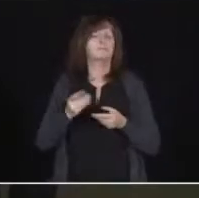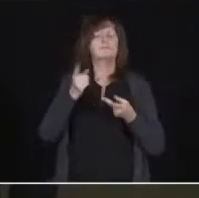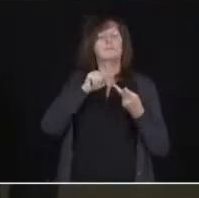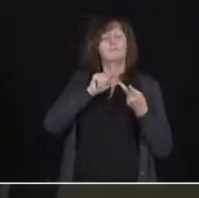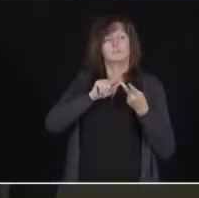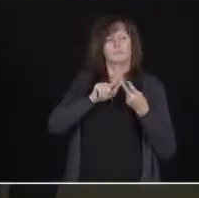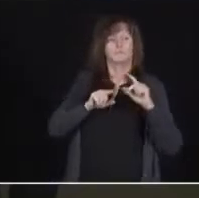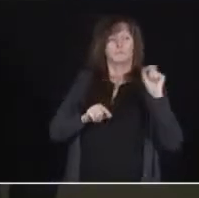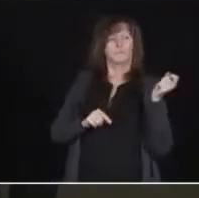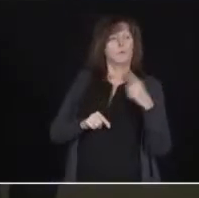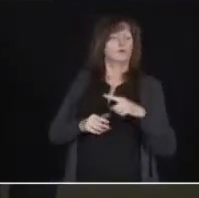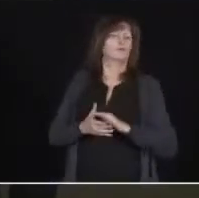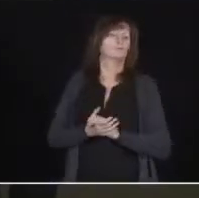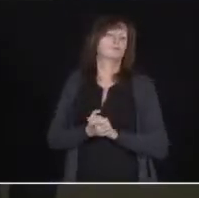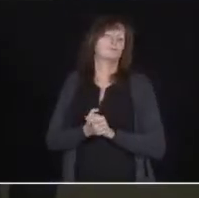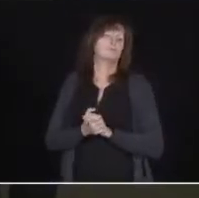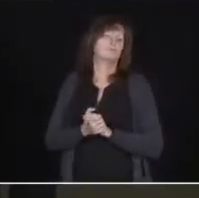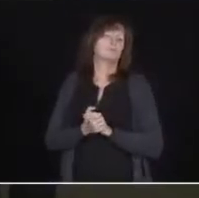I wanted to,